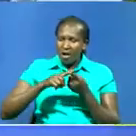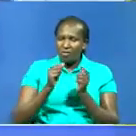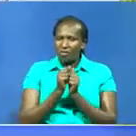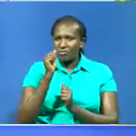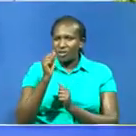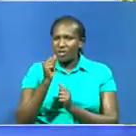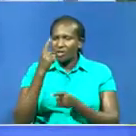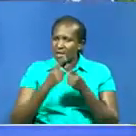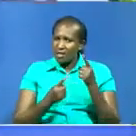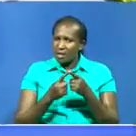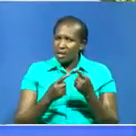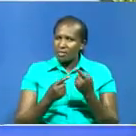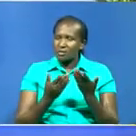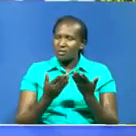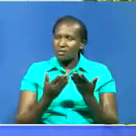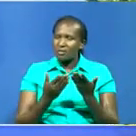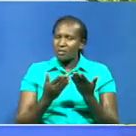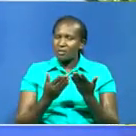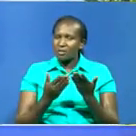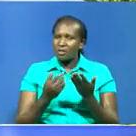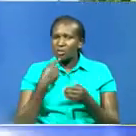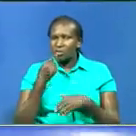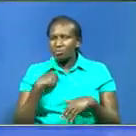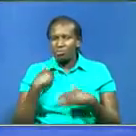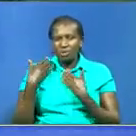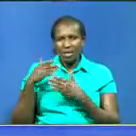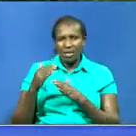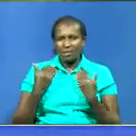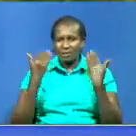anaongezewa 15 years is a stress. So mimi sitaki stress.